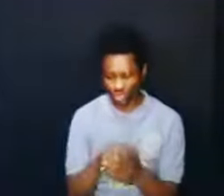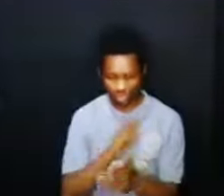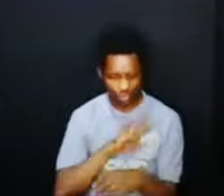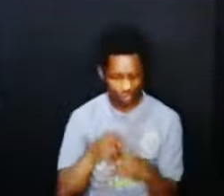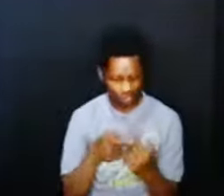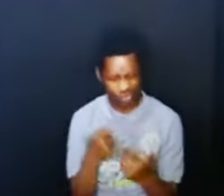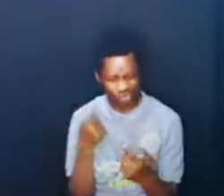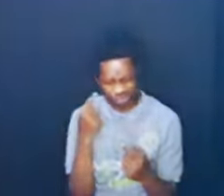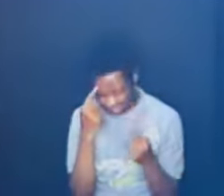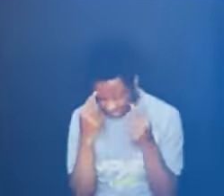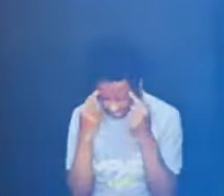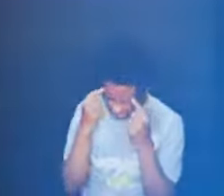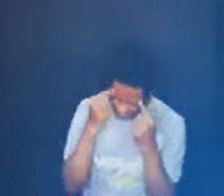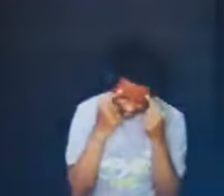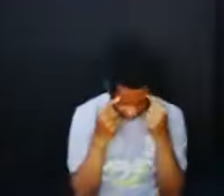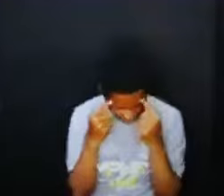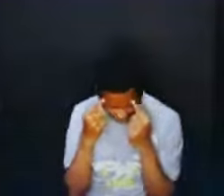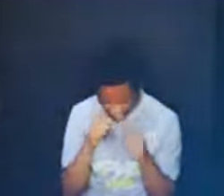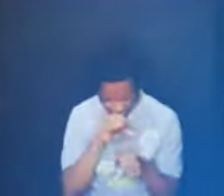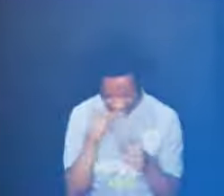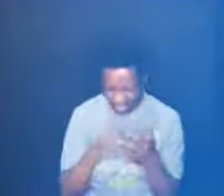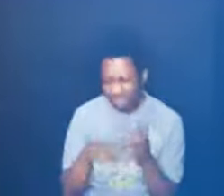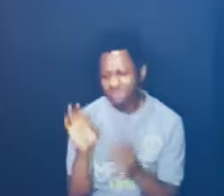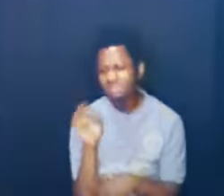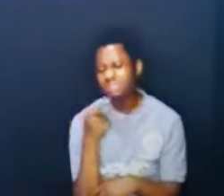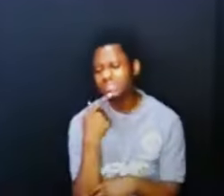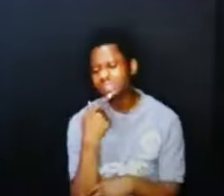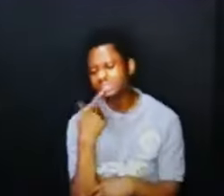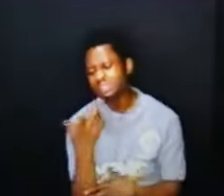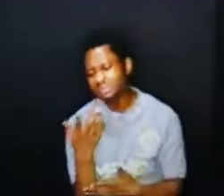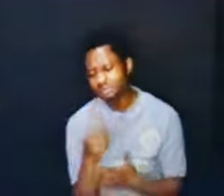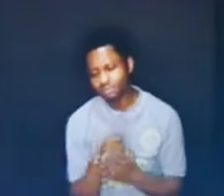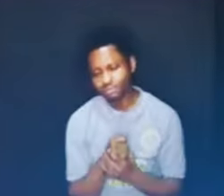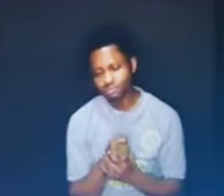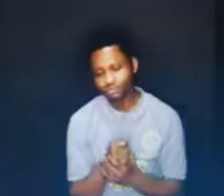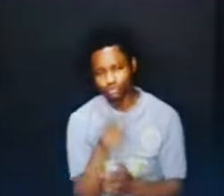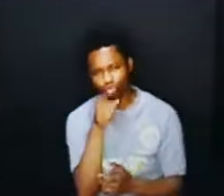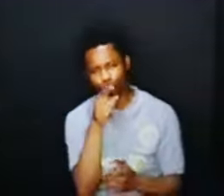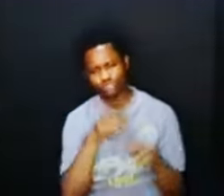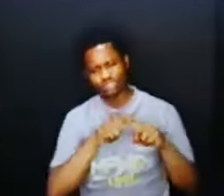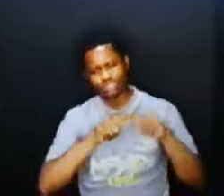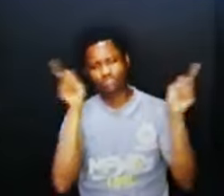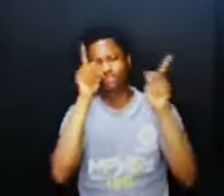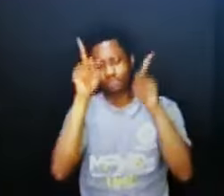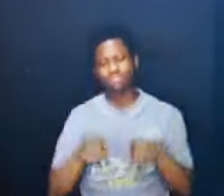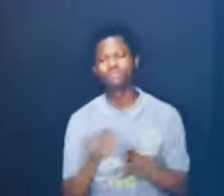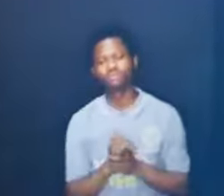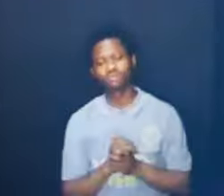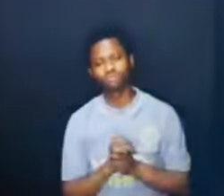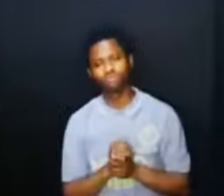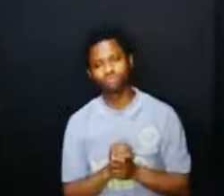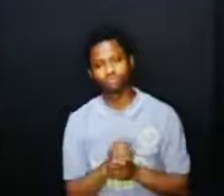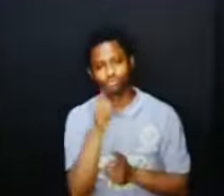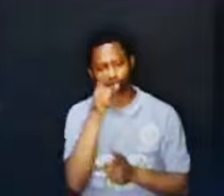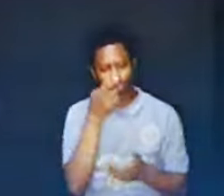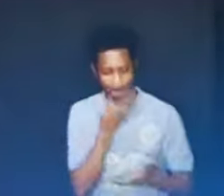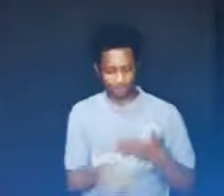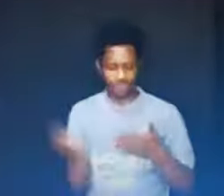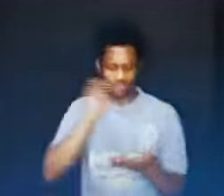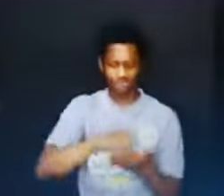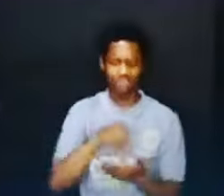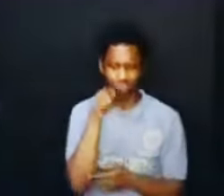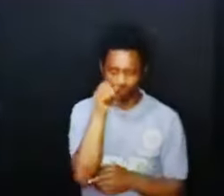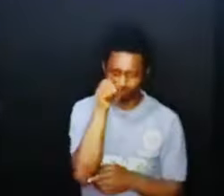I've just said. You are a different person. You are born again.